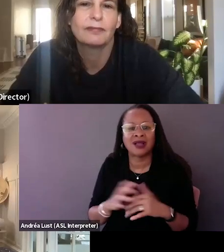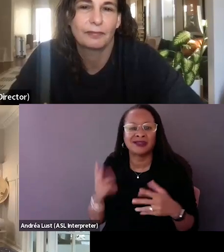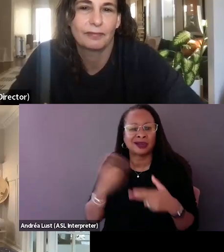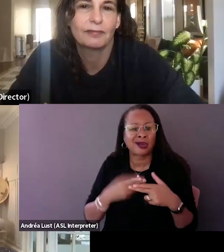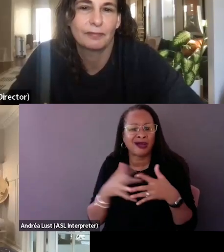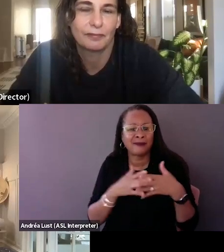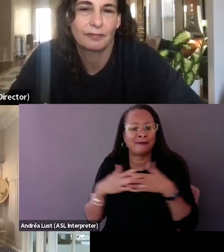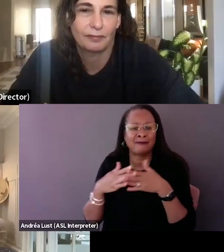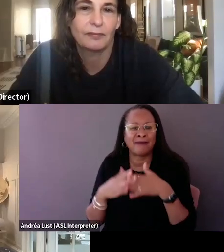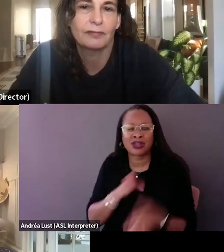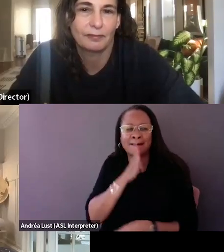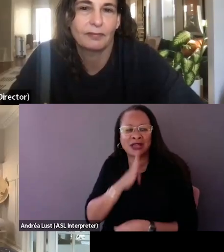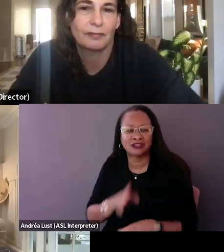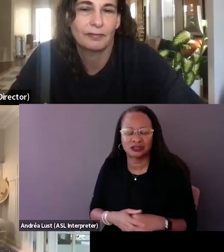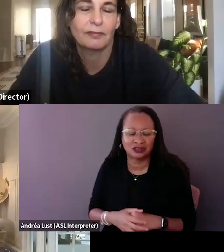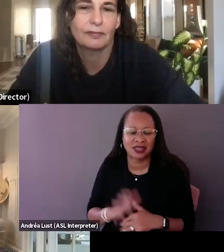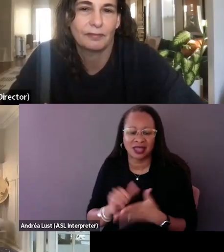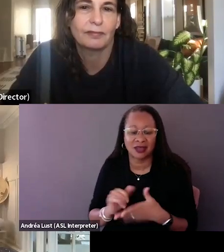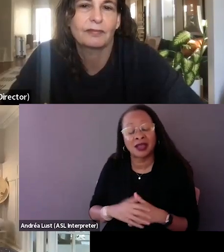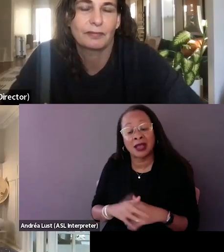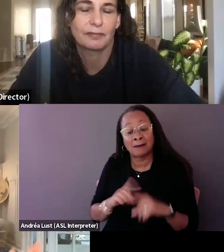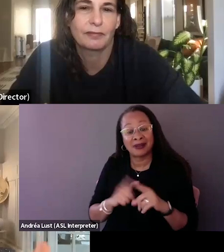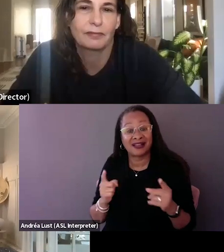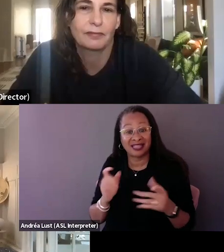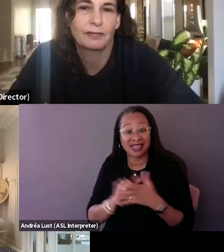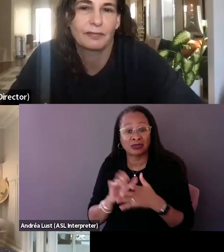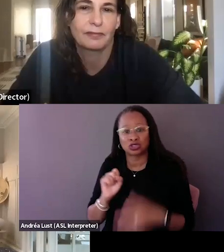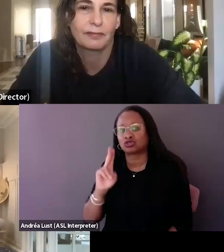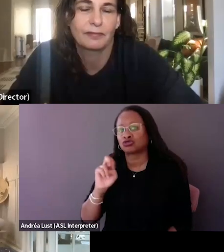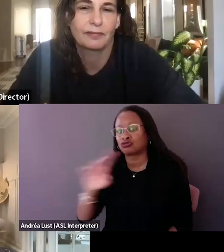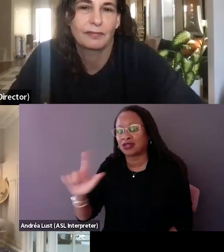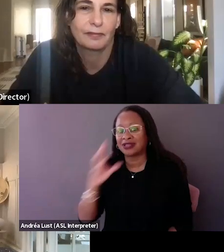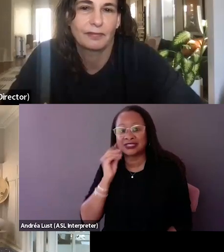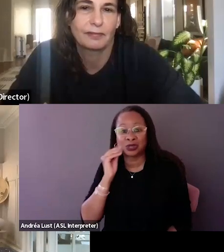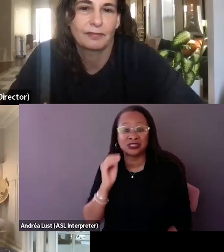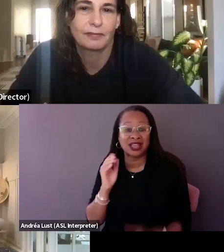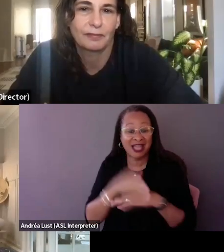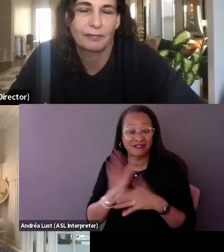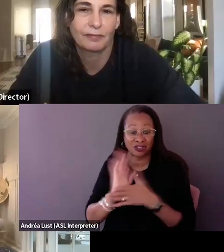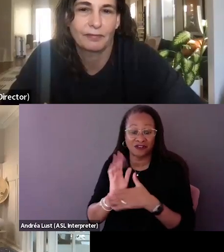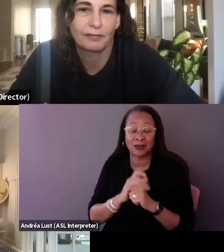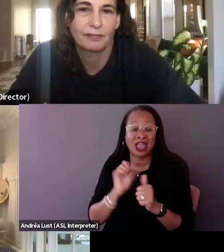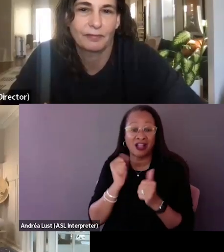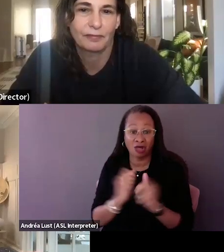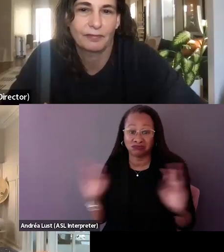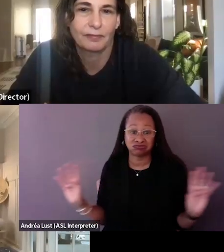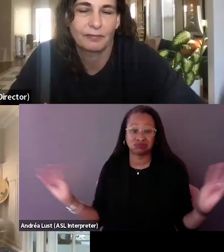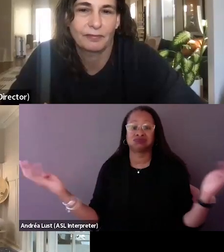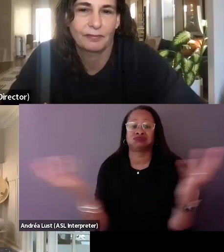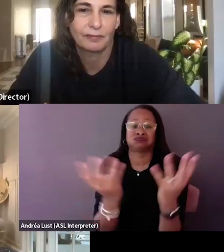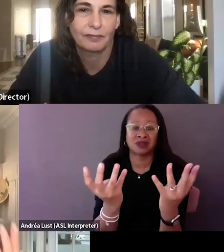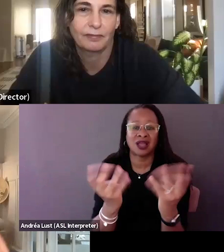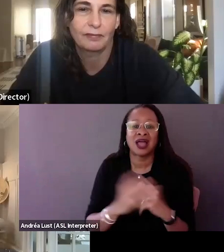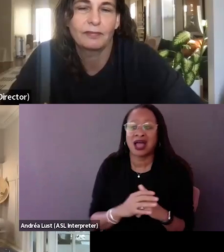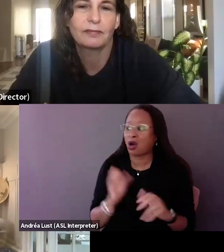surreal experience for everybody. But then after the film, when everybody went up and there was this overwhelming cheer, people were giving a